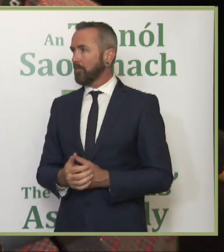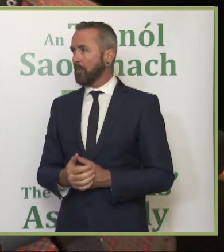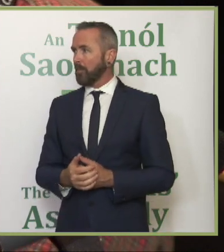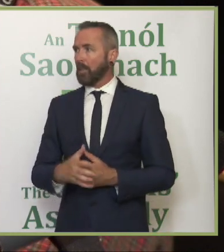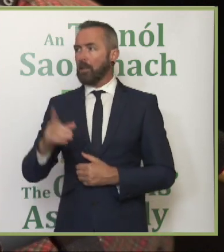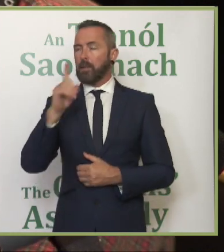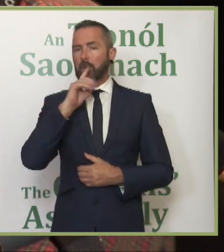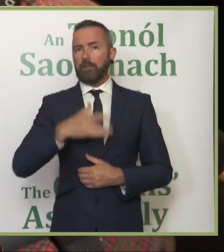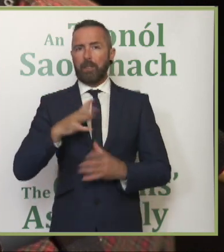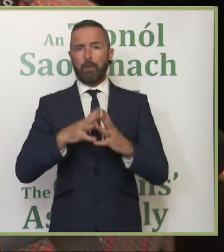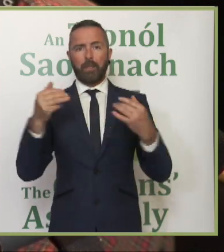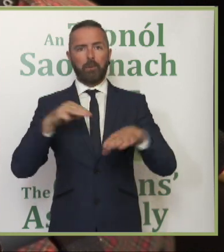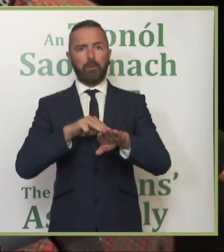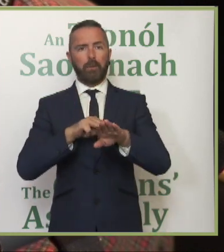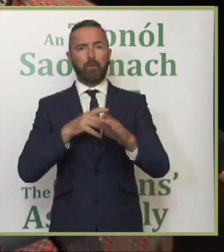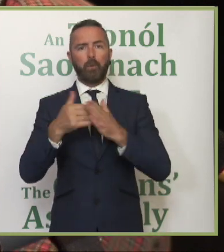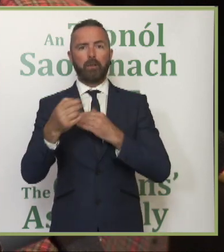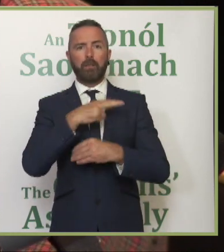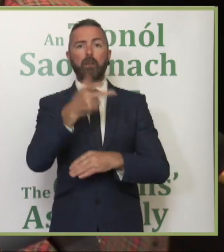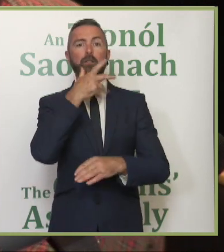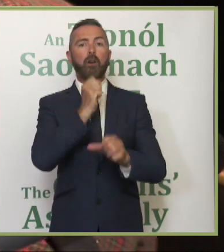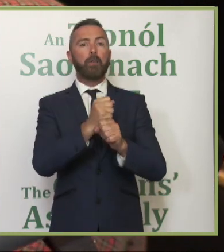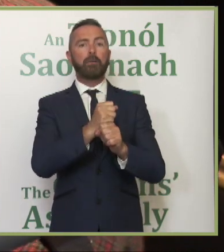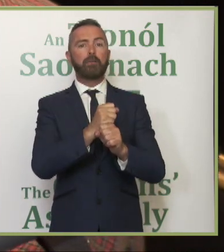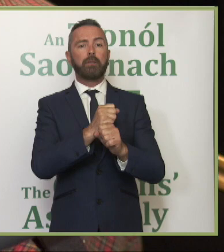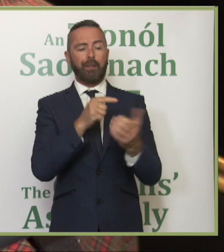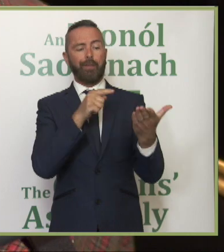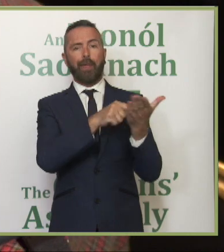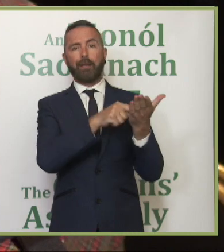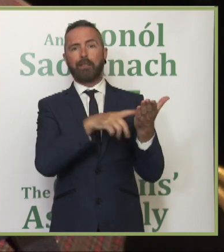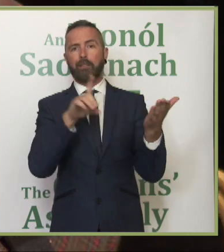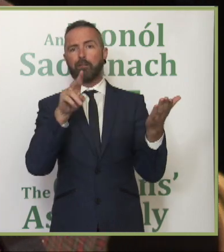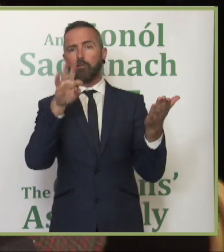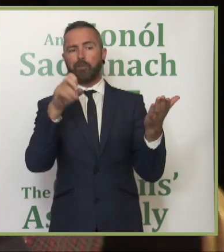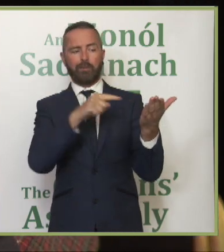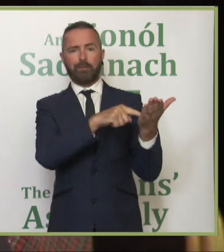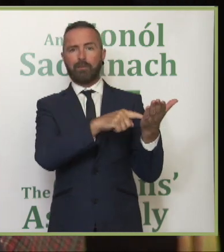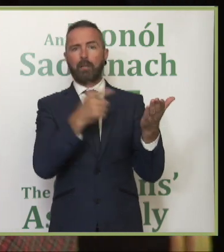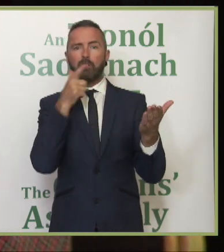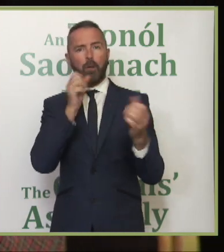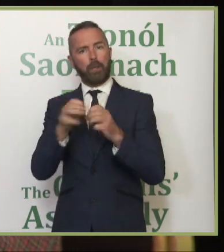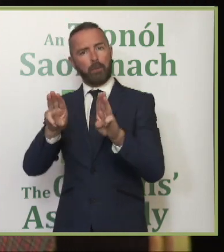well, let's not talk about the drugs, let's talk about the people. And why is it that certain people